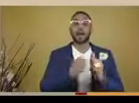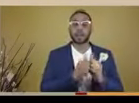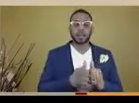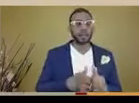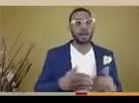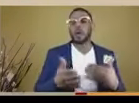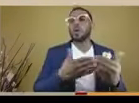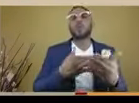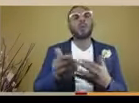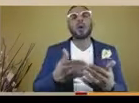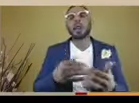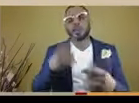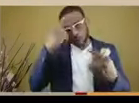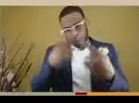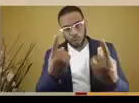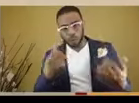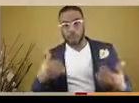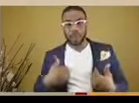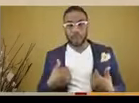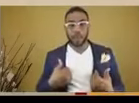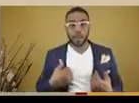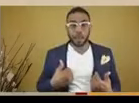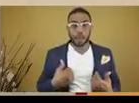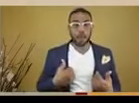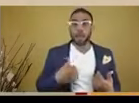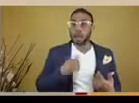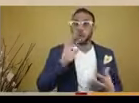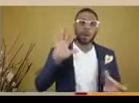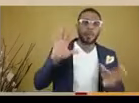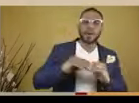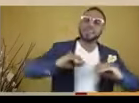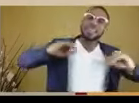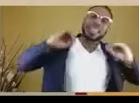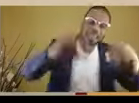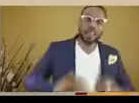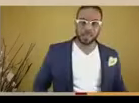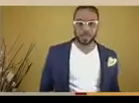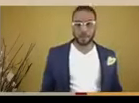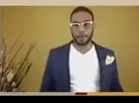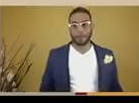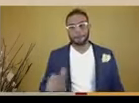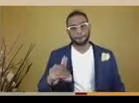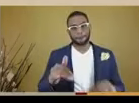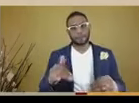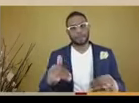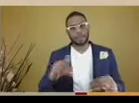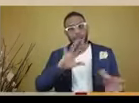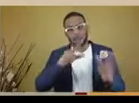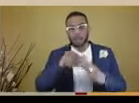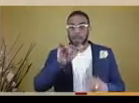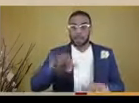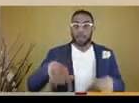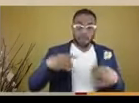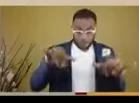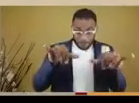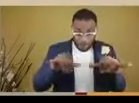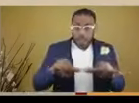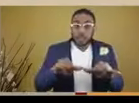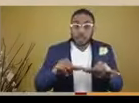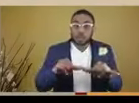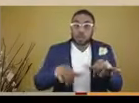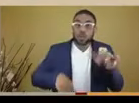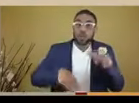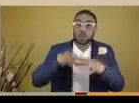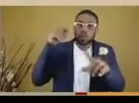Whatever disagreements we have don't amount to anything that amounts and that has measured to